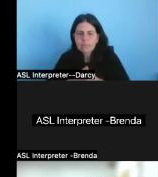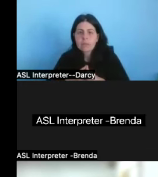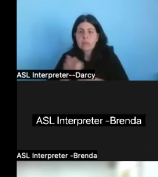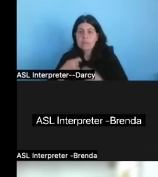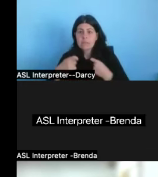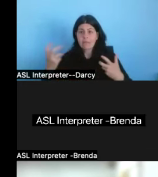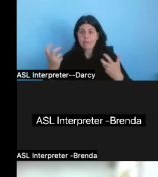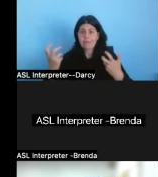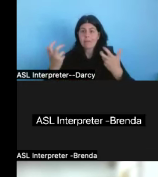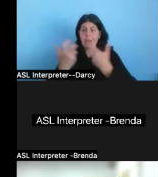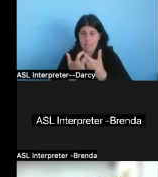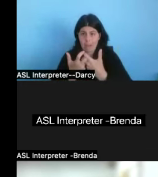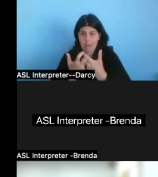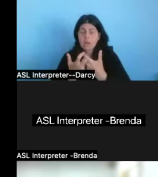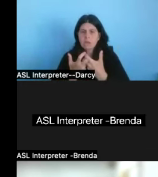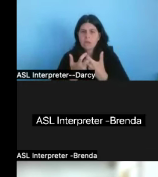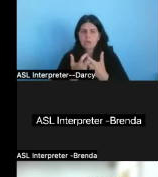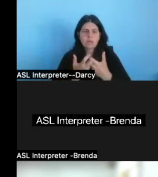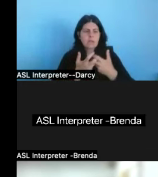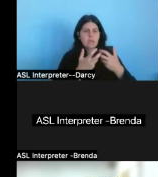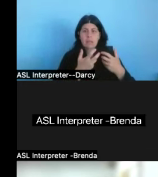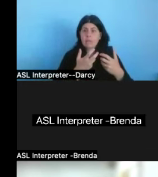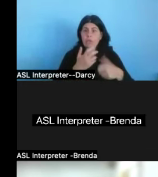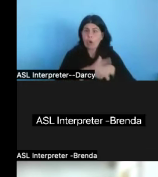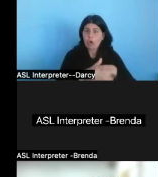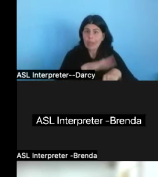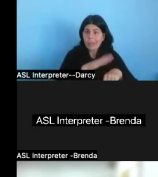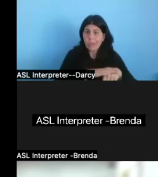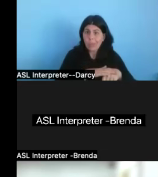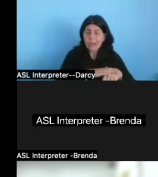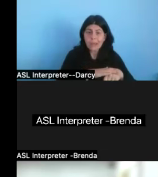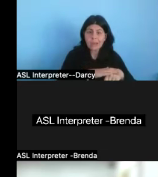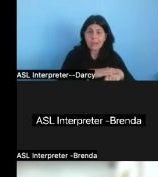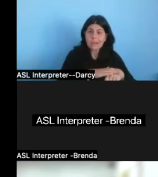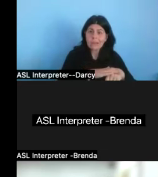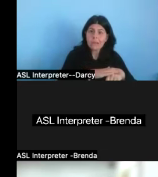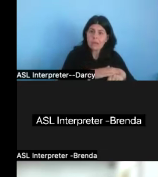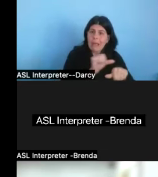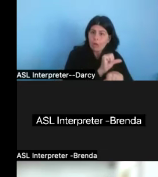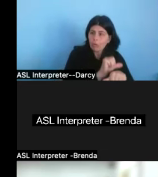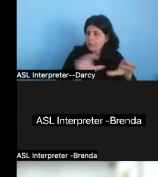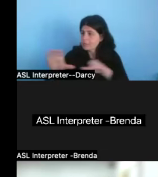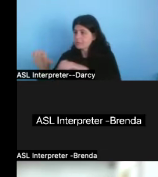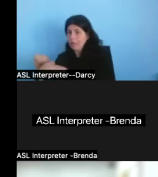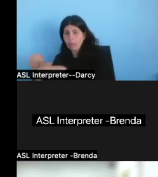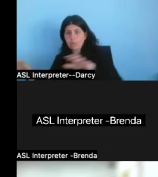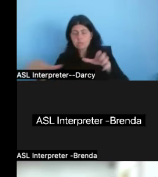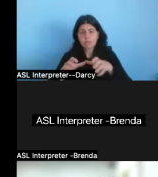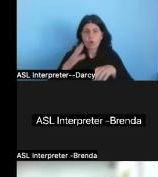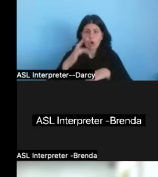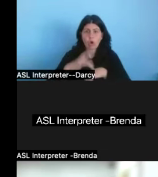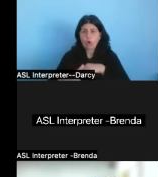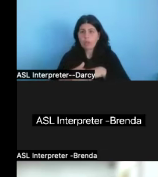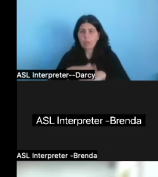the individual early warning algorithms in terms of their magnitude and location estimates, it might be a